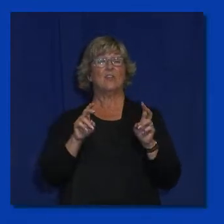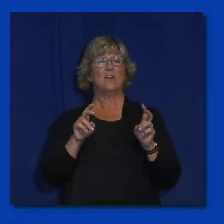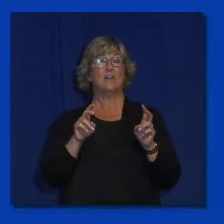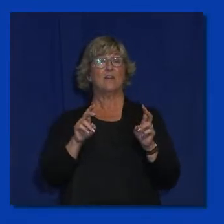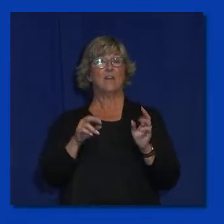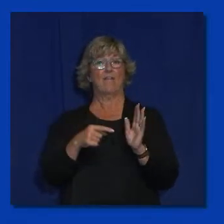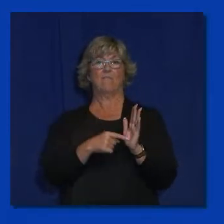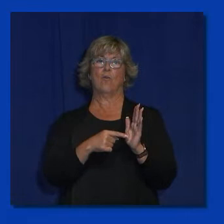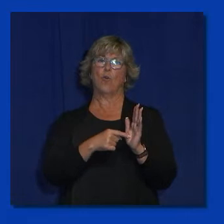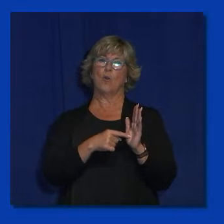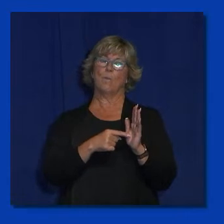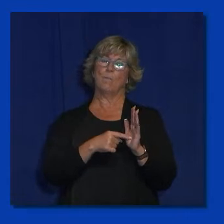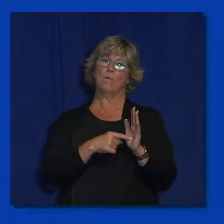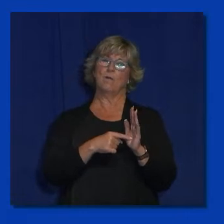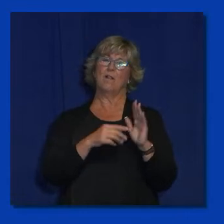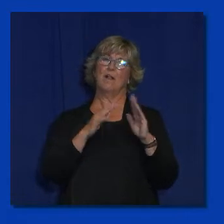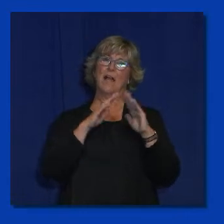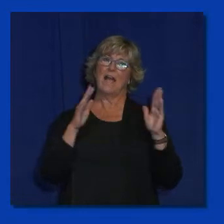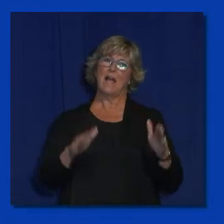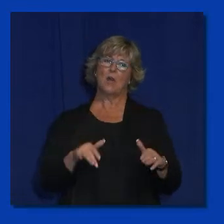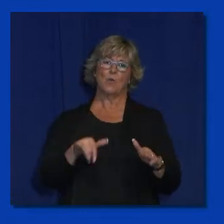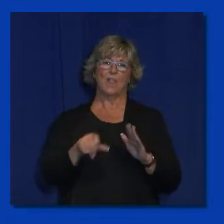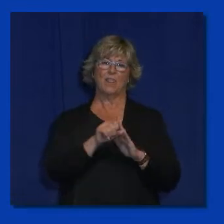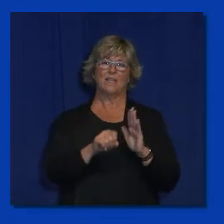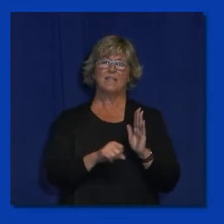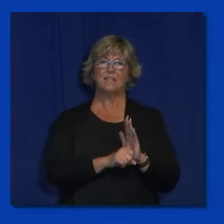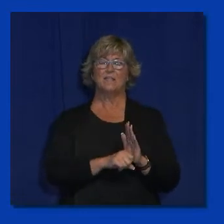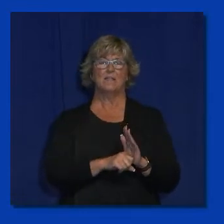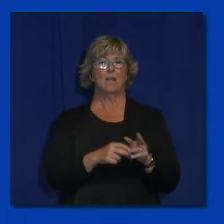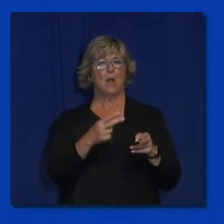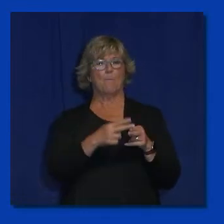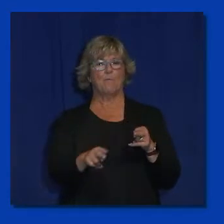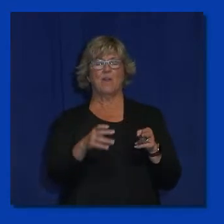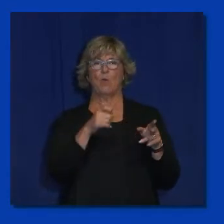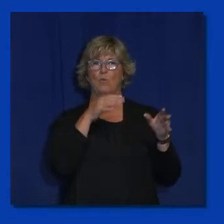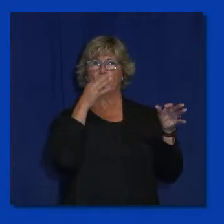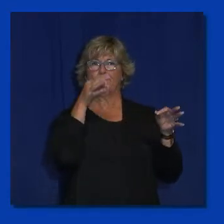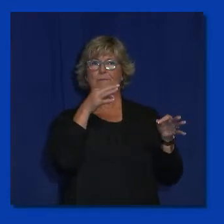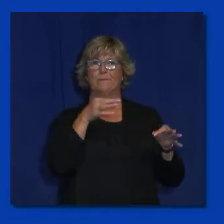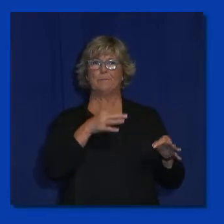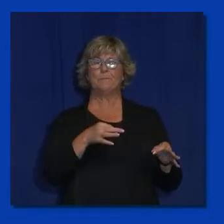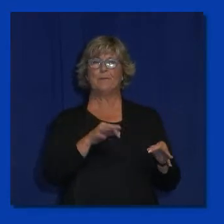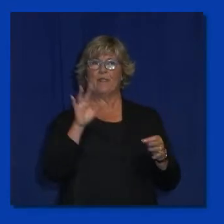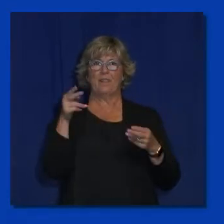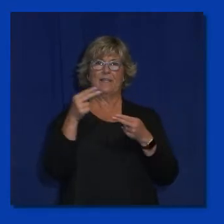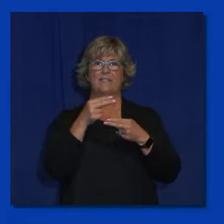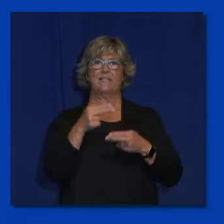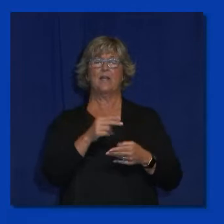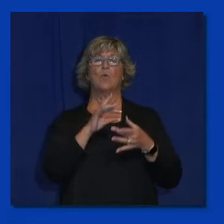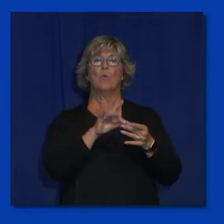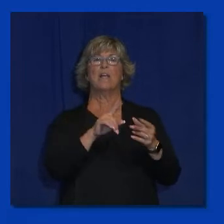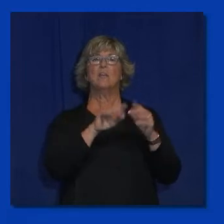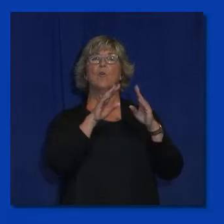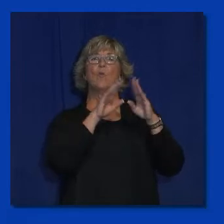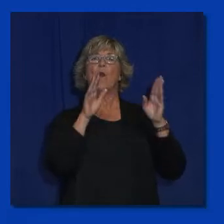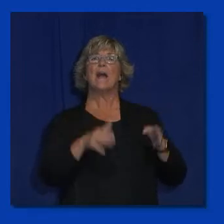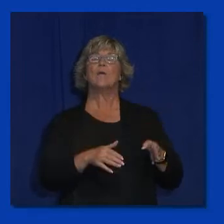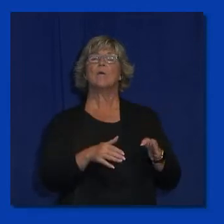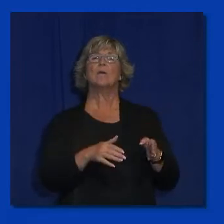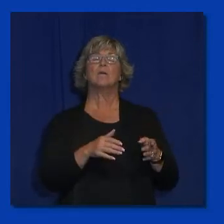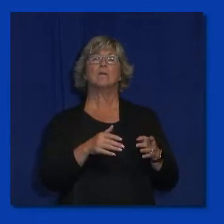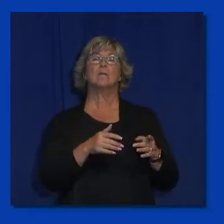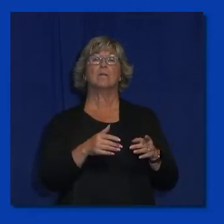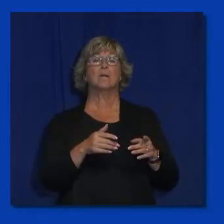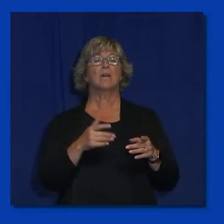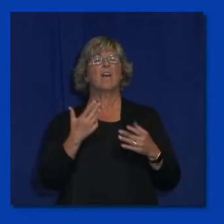of affordability as it relates to housing in the state. Just briefly, I want to go through this few slides on housing. A lot of that was covered